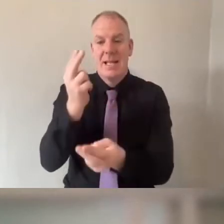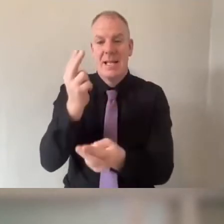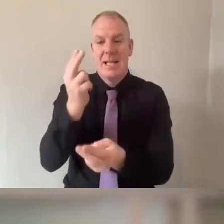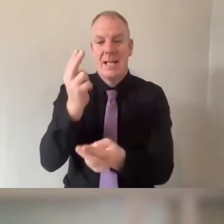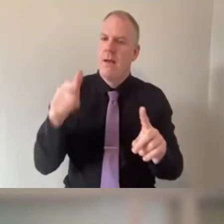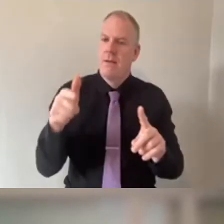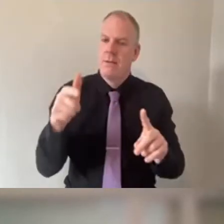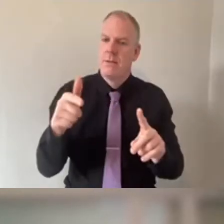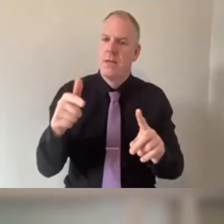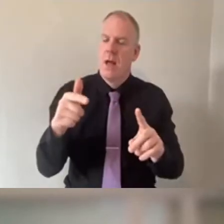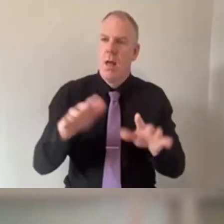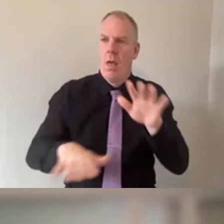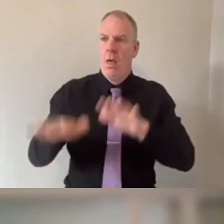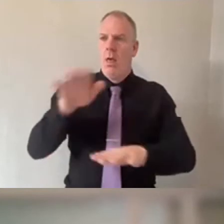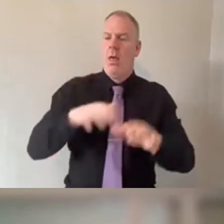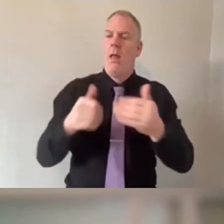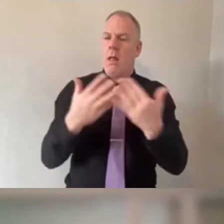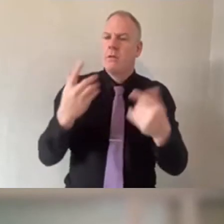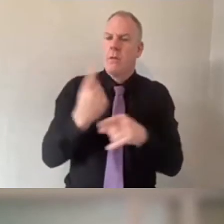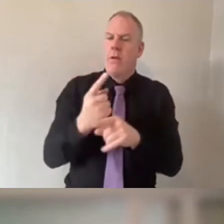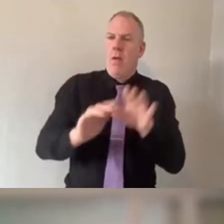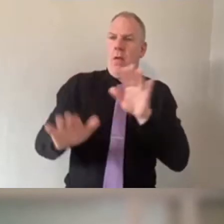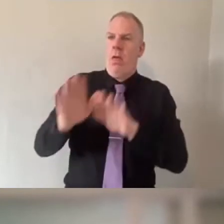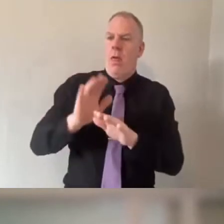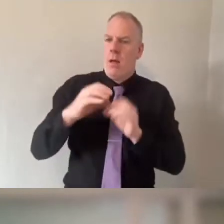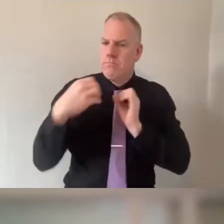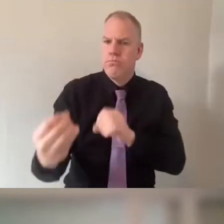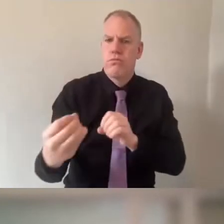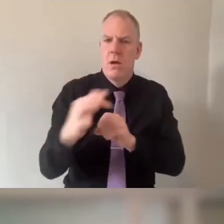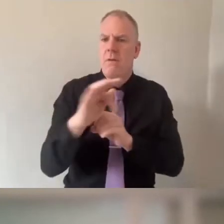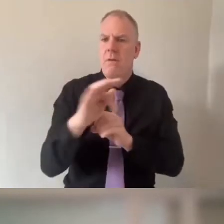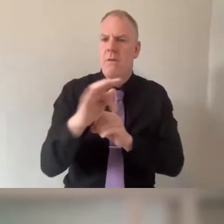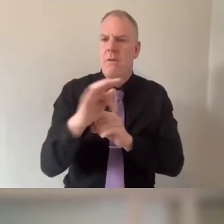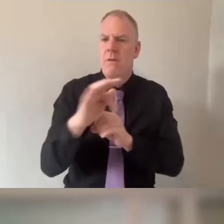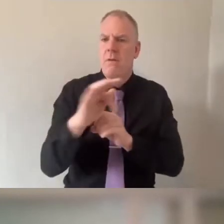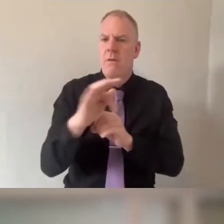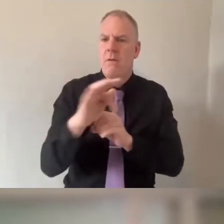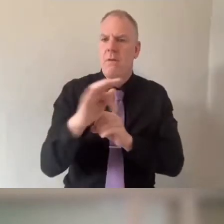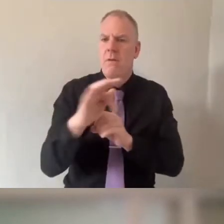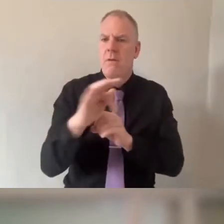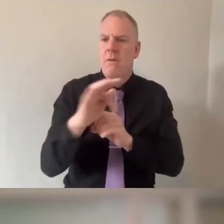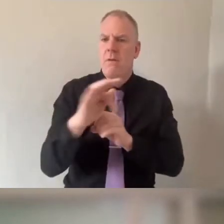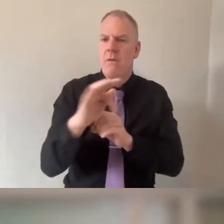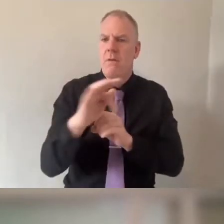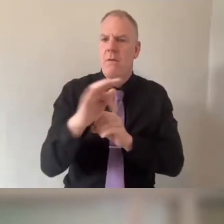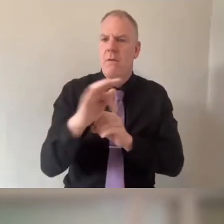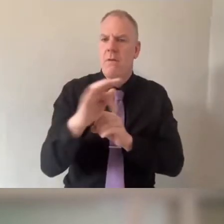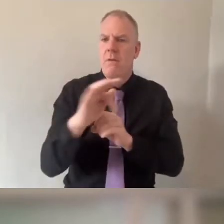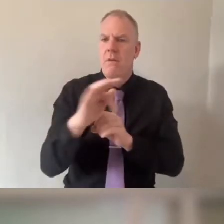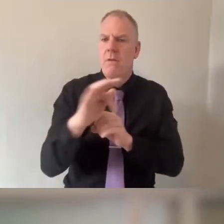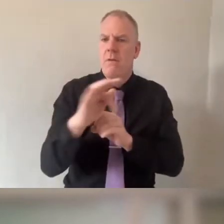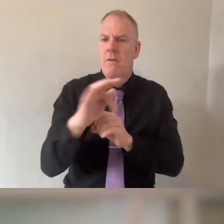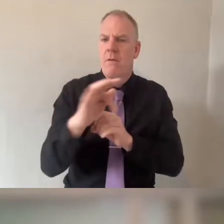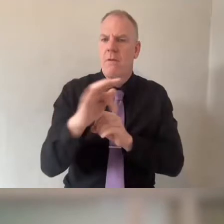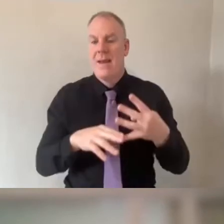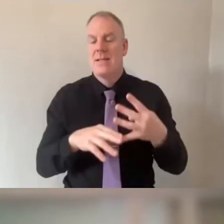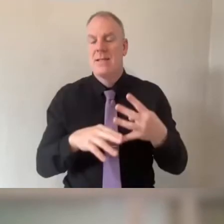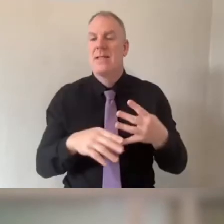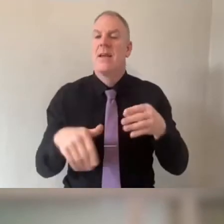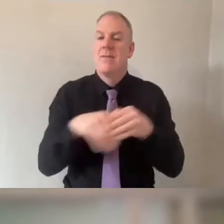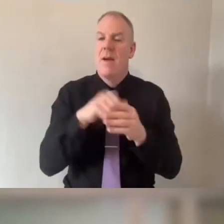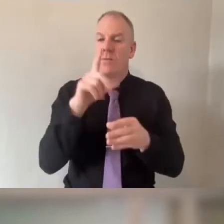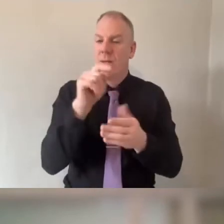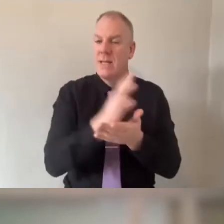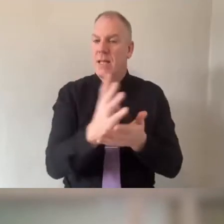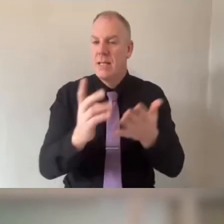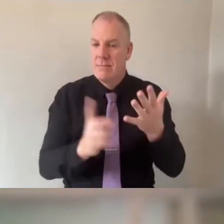significant apprehension and some opposition from stakeholders. And the final thing that was in our minds at that